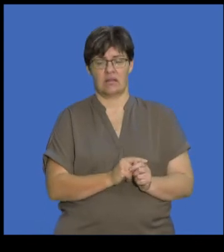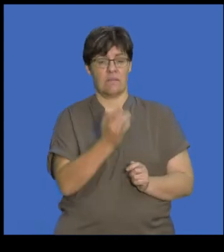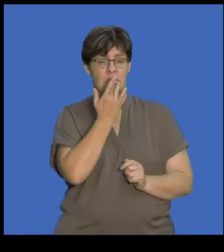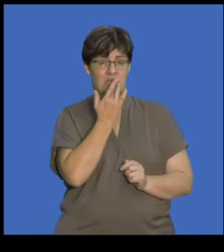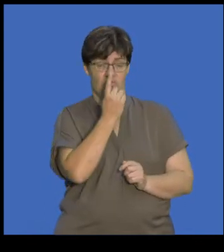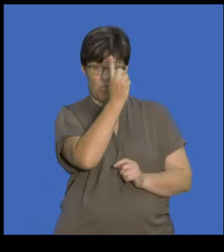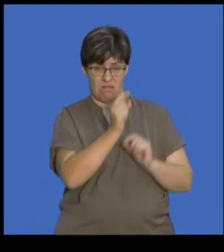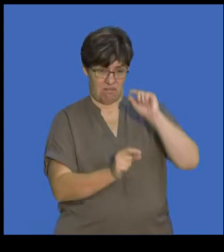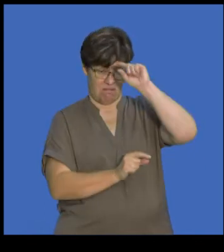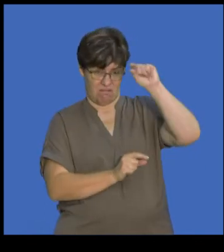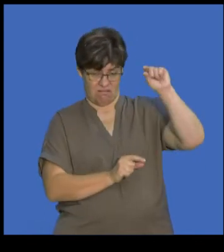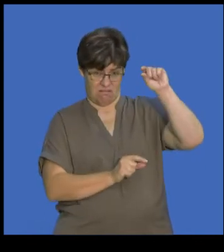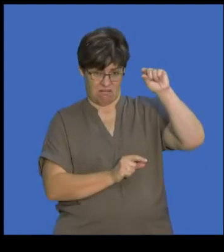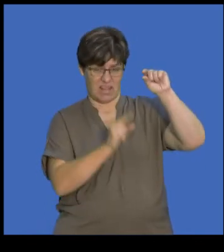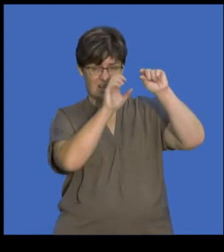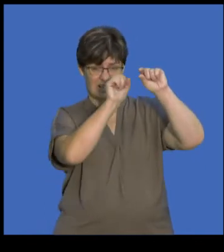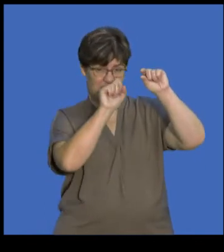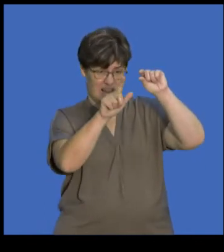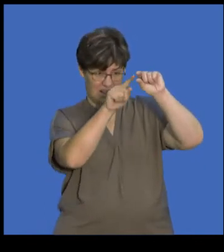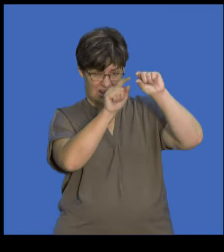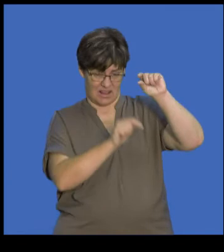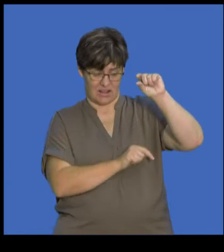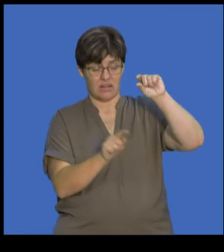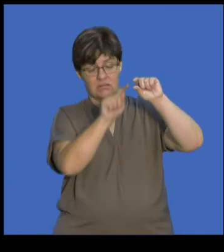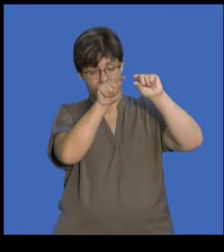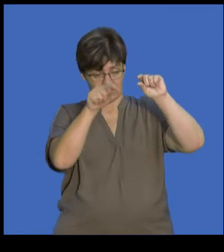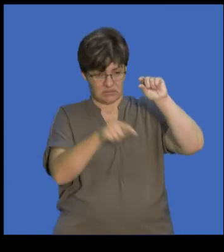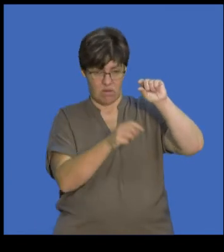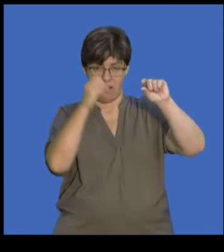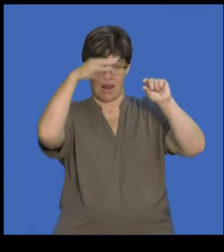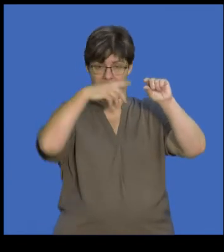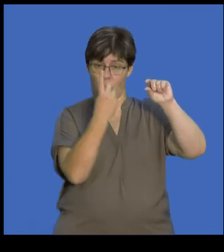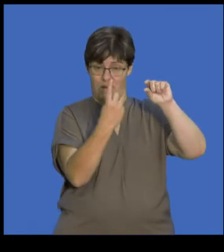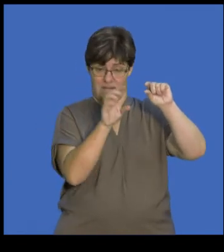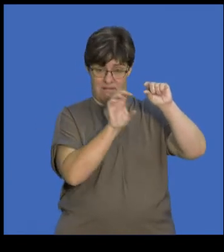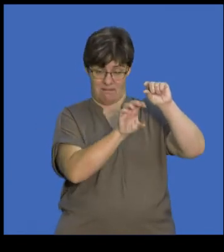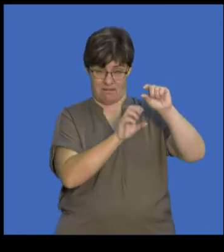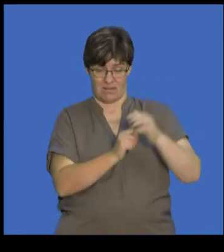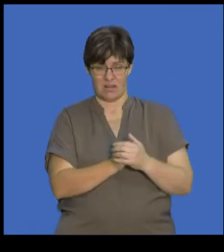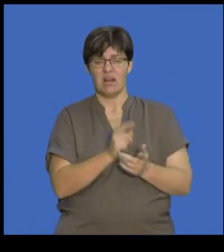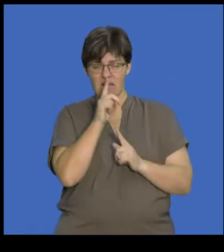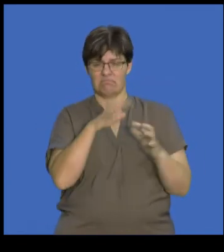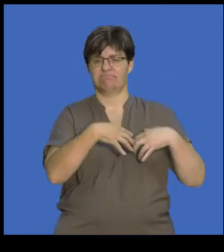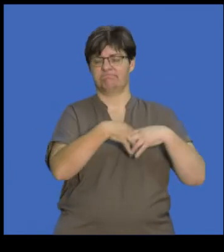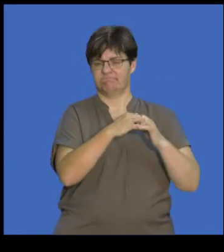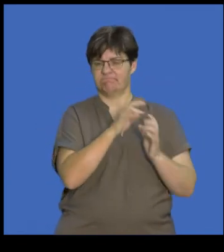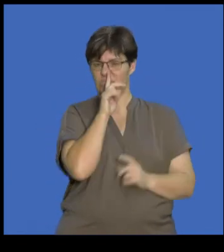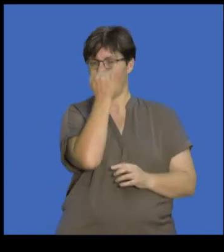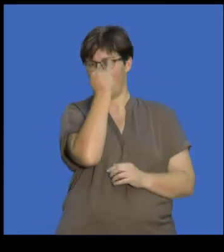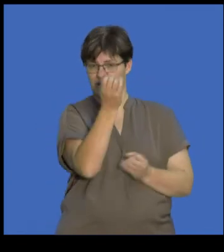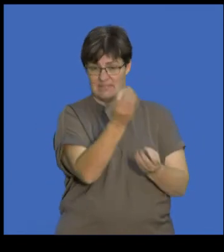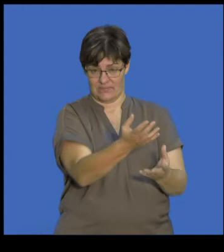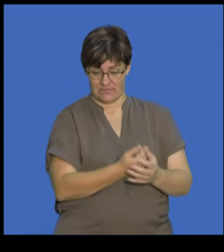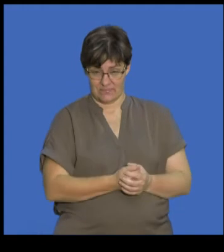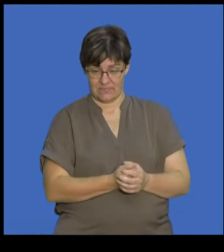cell that is connected at a point, and then we've got only one light bulb there. Okay, this is the kind of setup, just to give you an idea